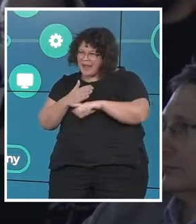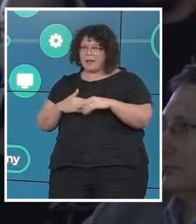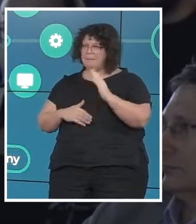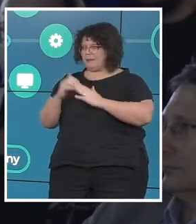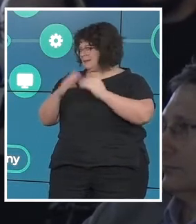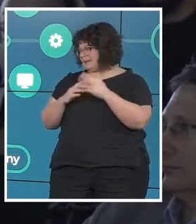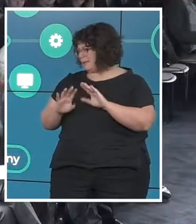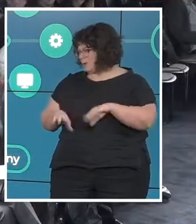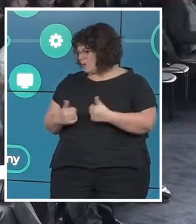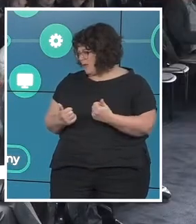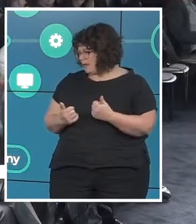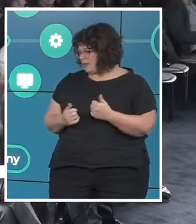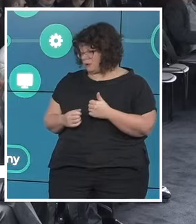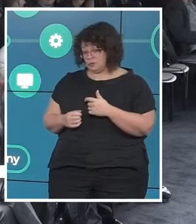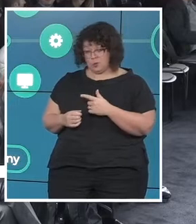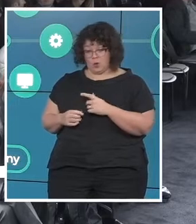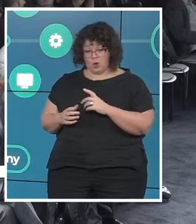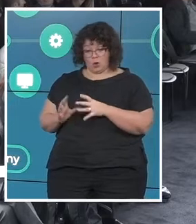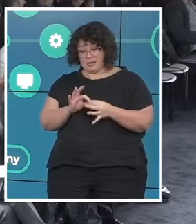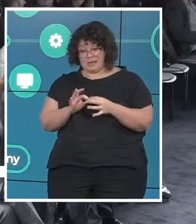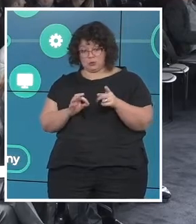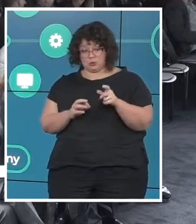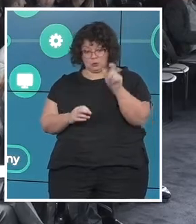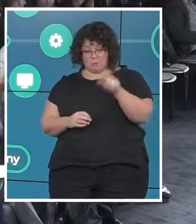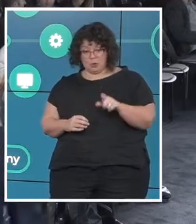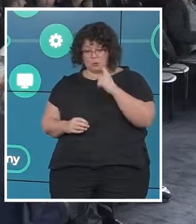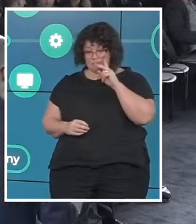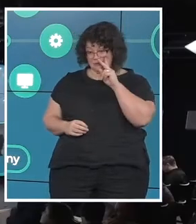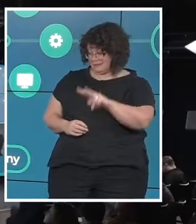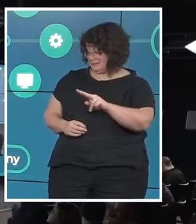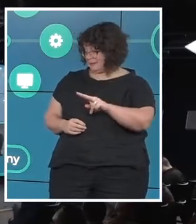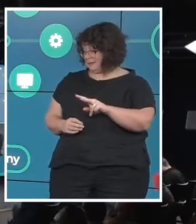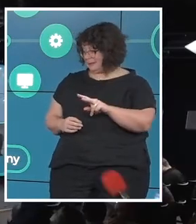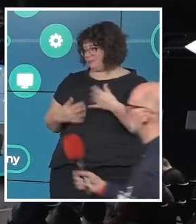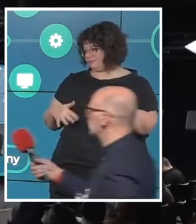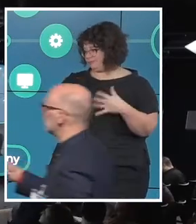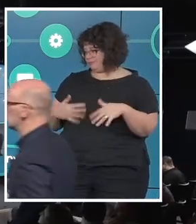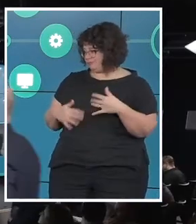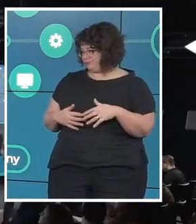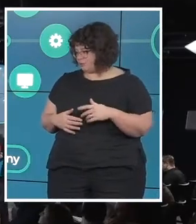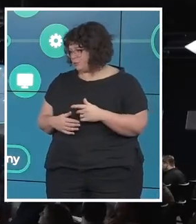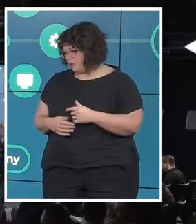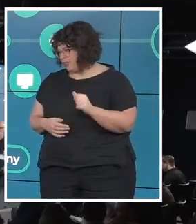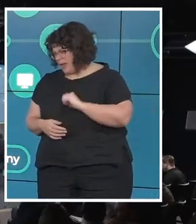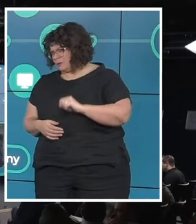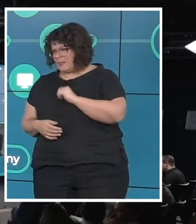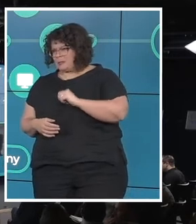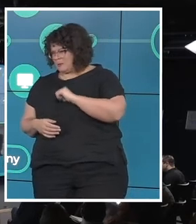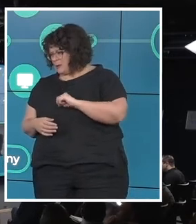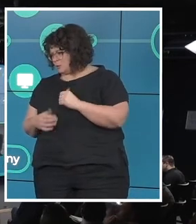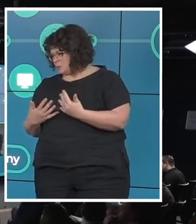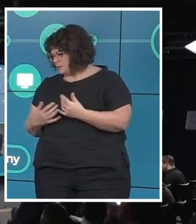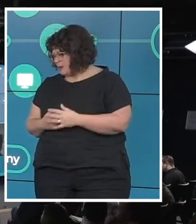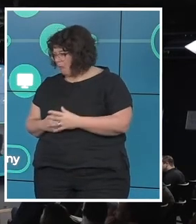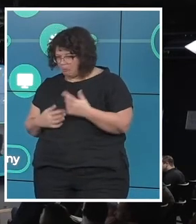Yeah, cool. Thank you. I think that's a really interesting suggestion, Michael, as well, that you look at the problem from a different angle. The other one that reminded me of was slides